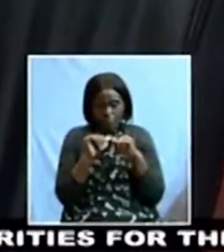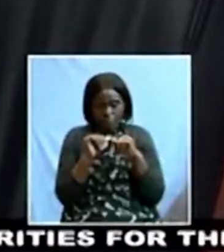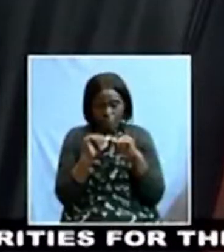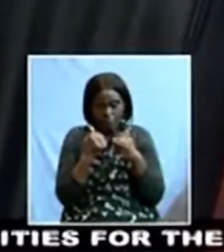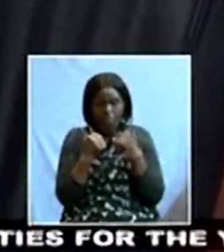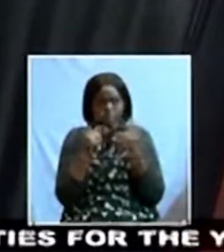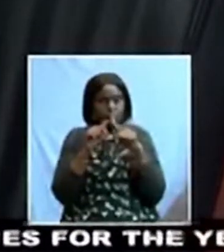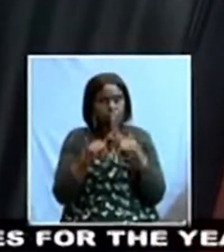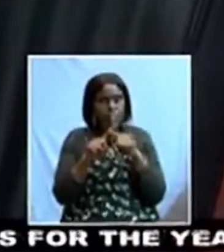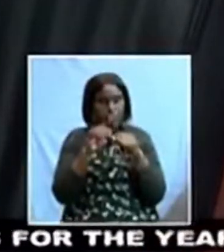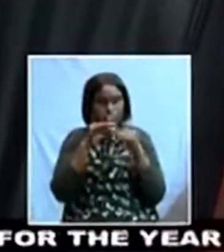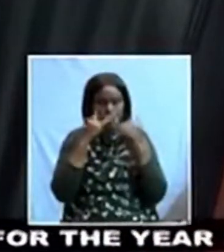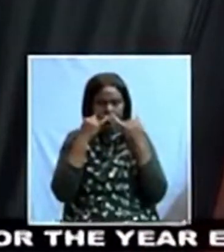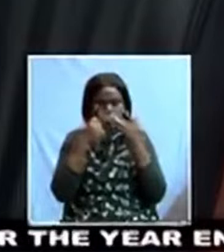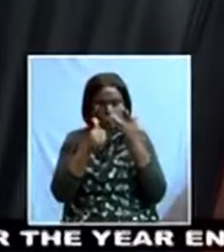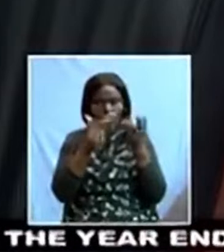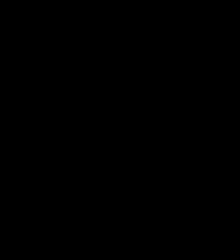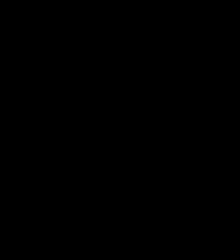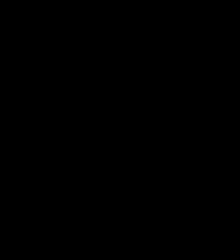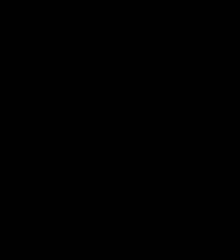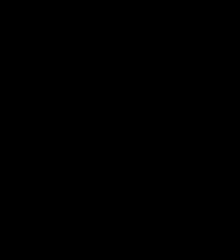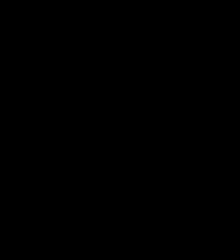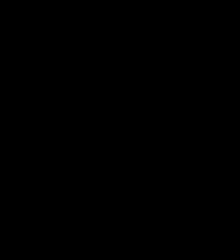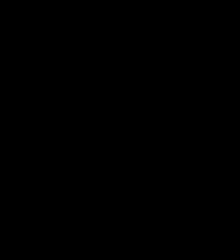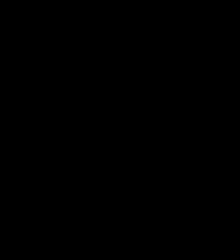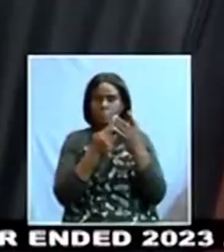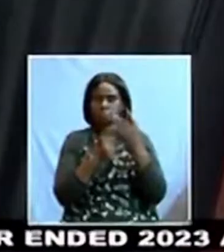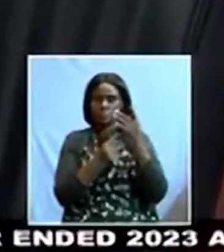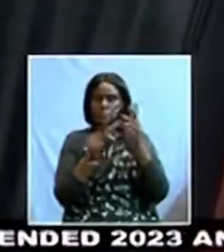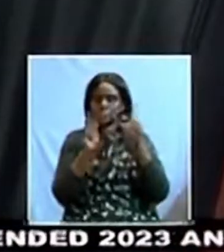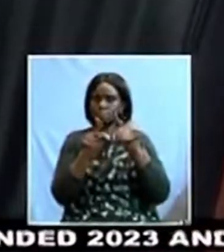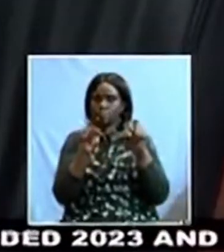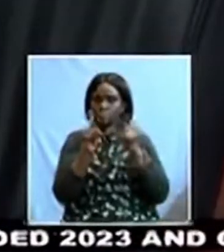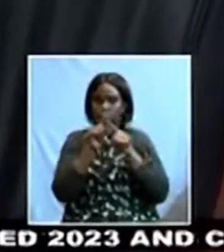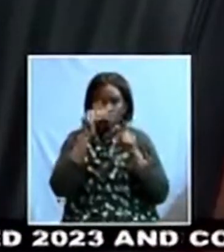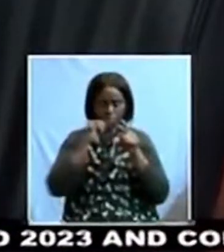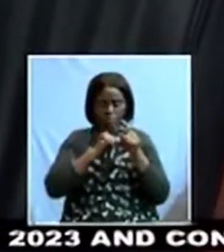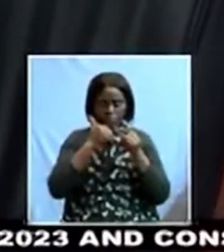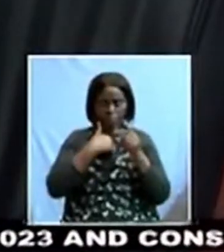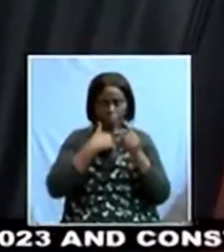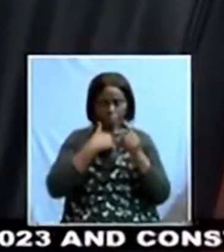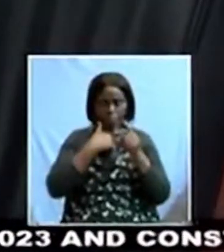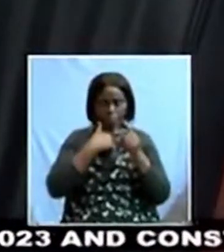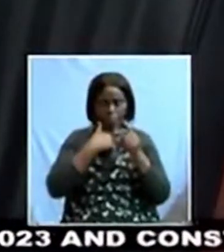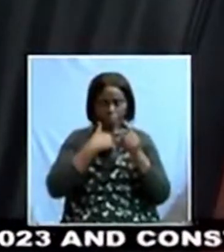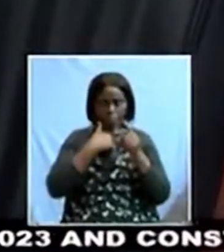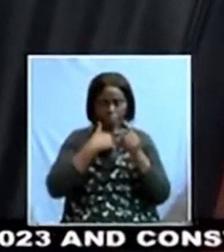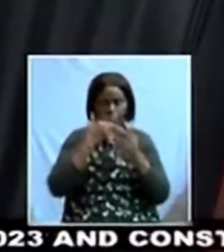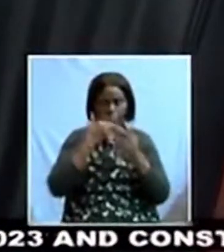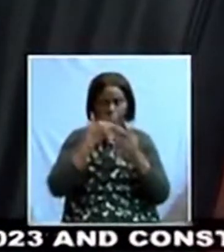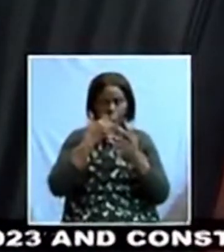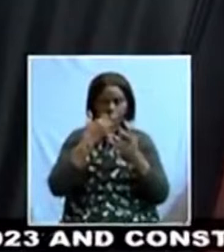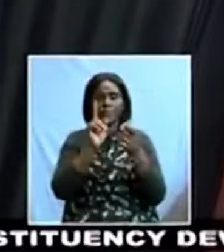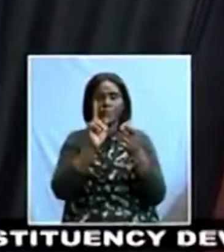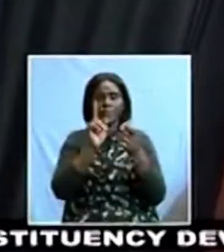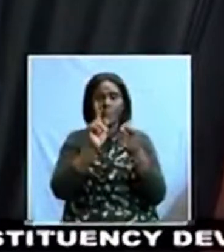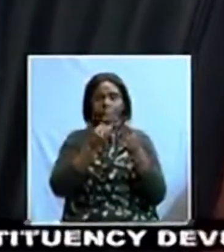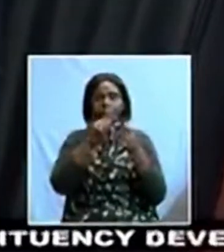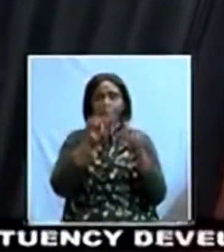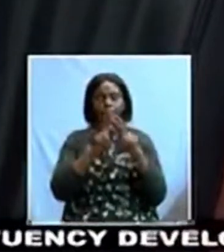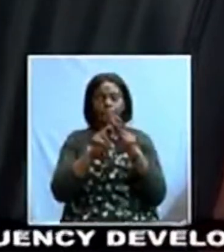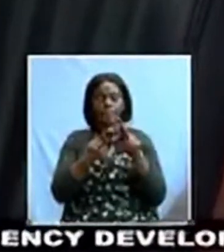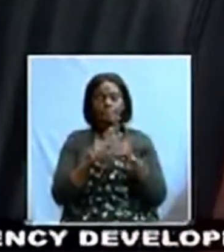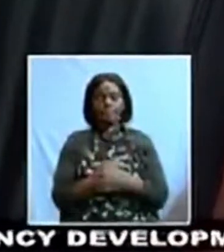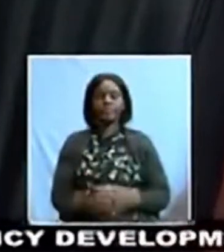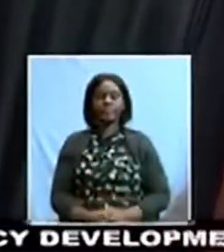We rely on the information that we have been given by the client, and that's where we got the evidence. Presented to you, Chair. This is their